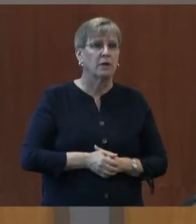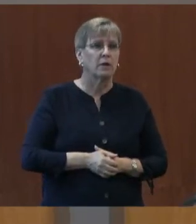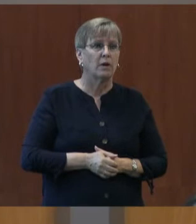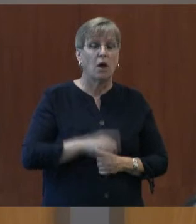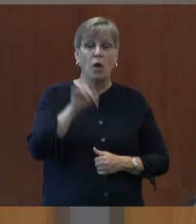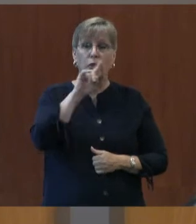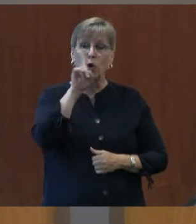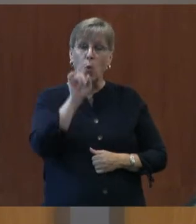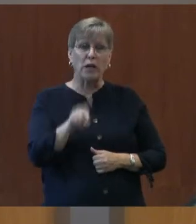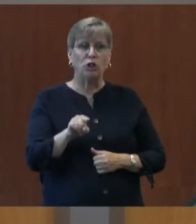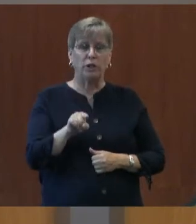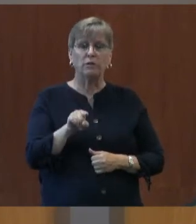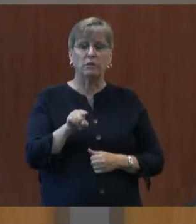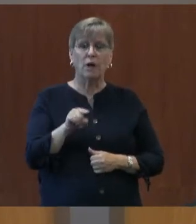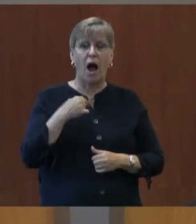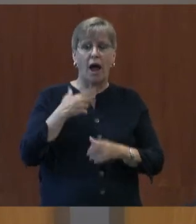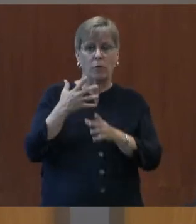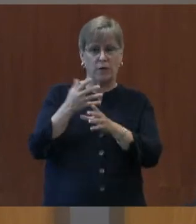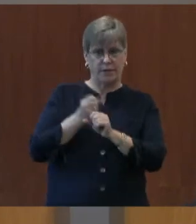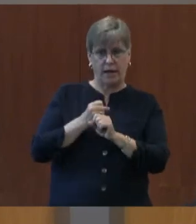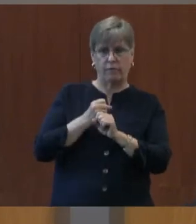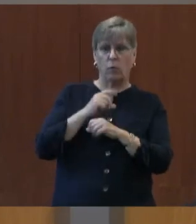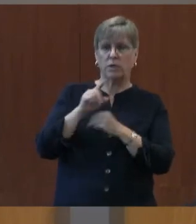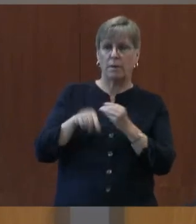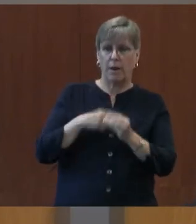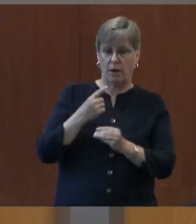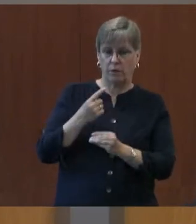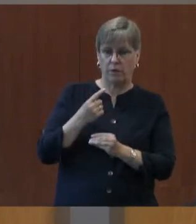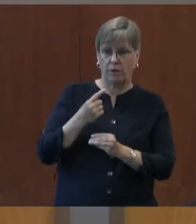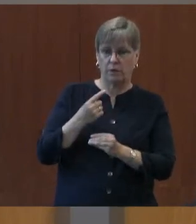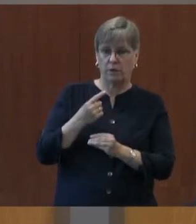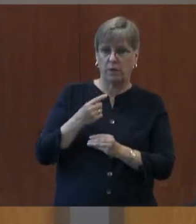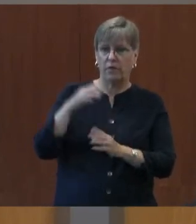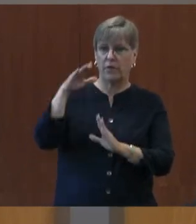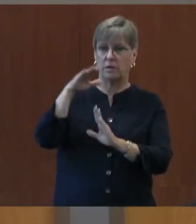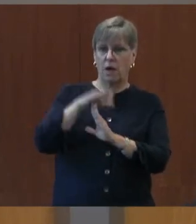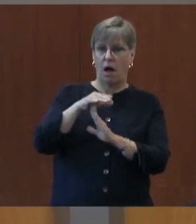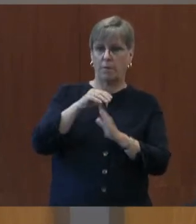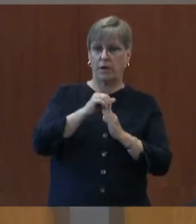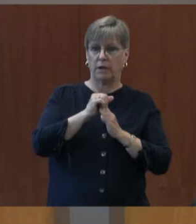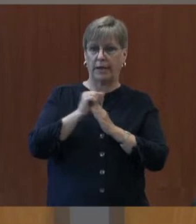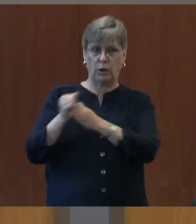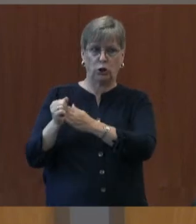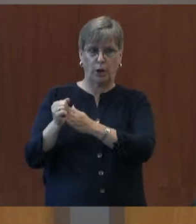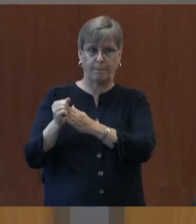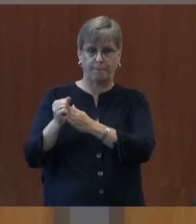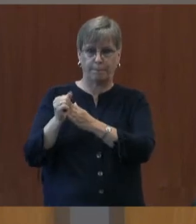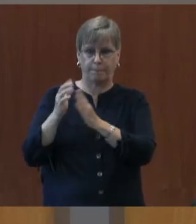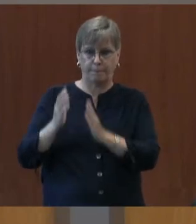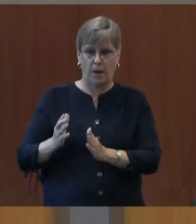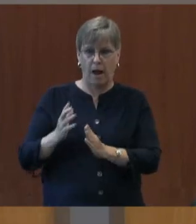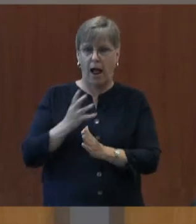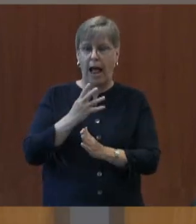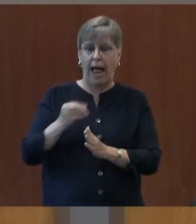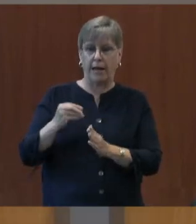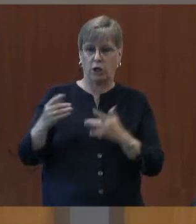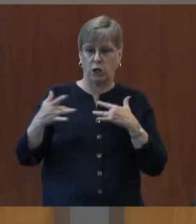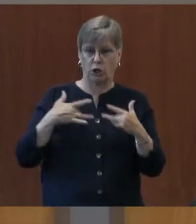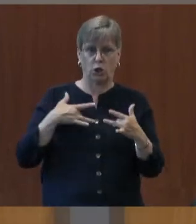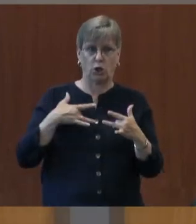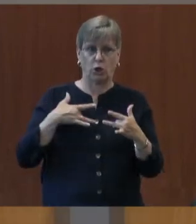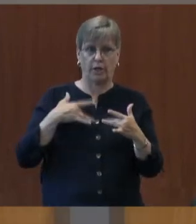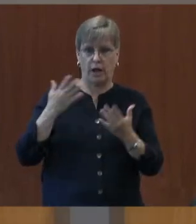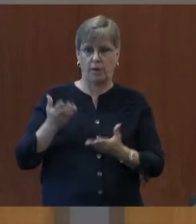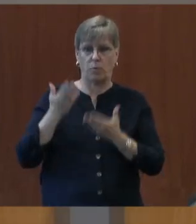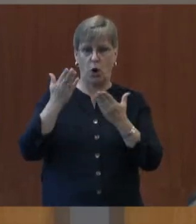the question was about our top leadership and some concerns that I guess have been